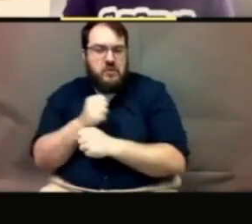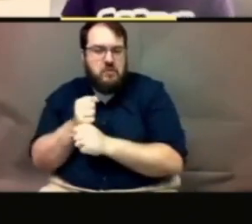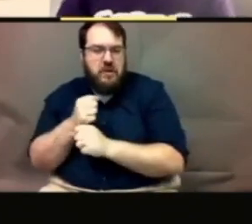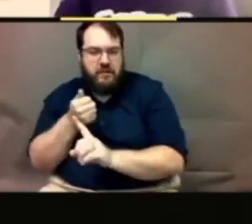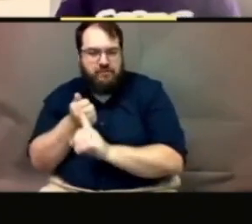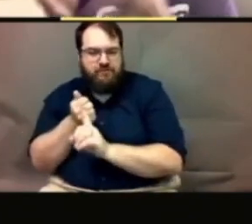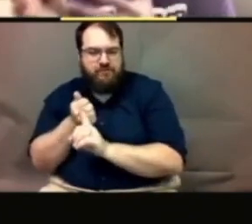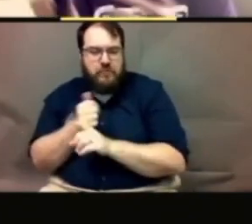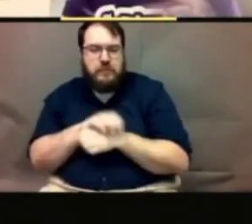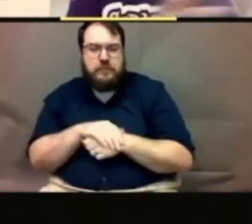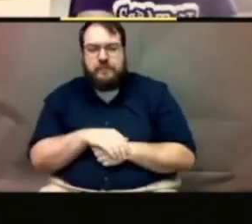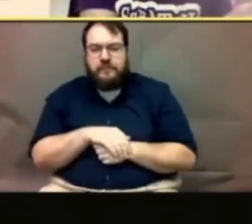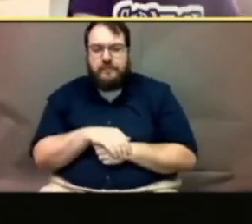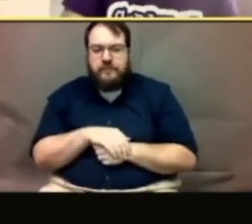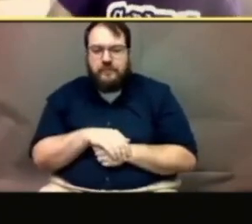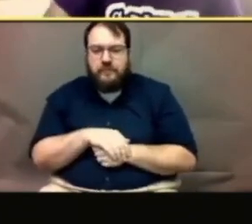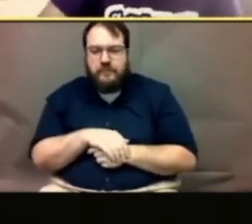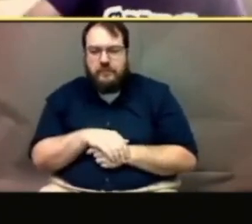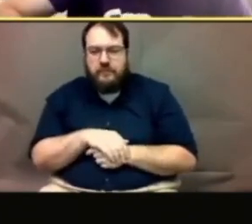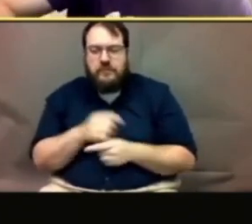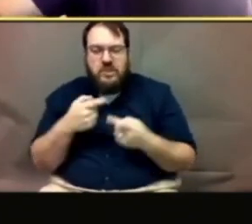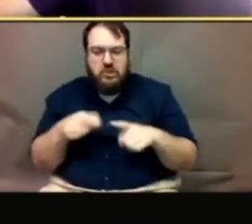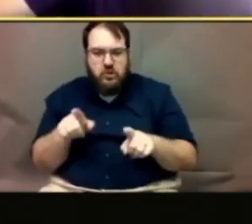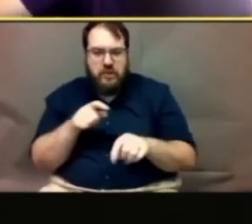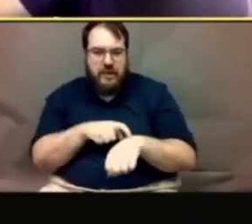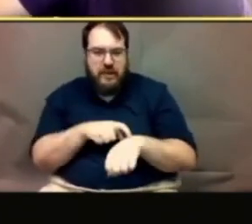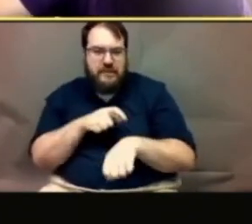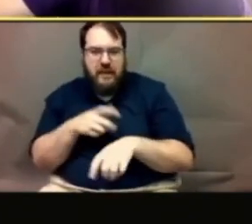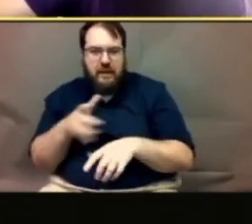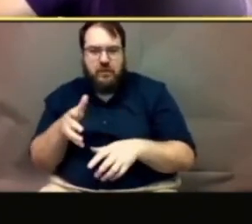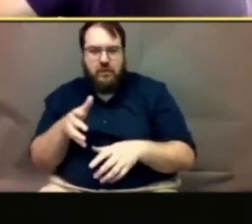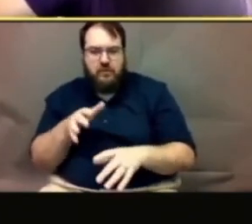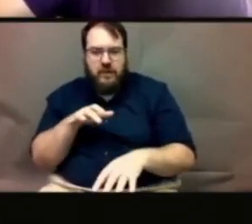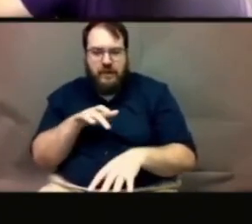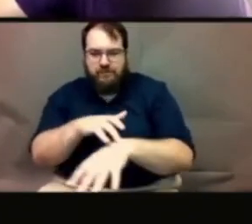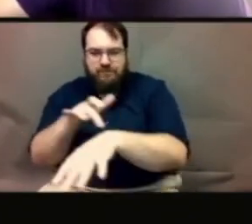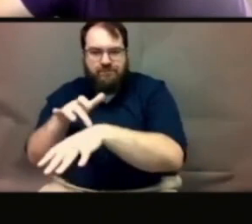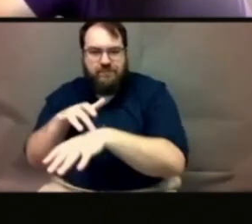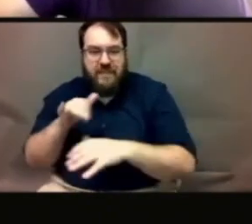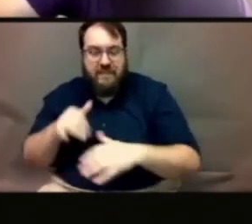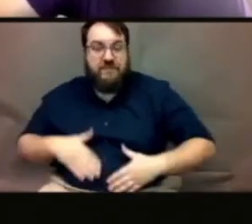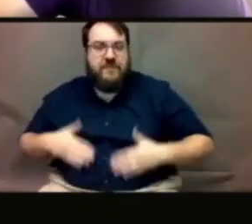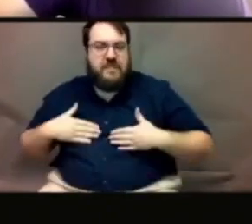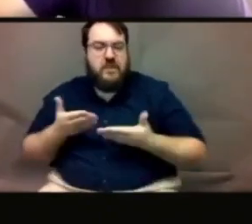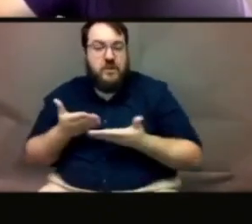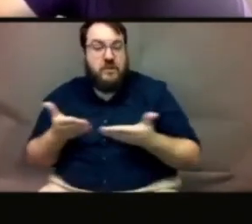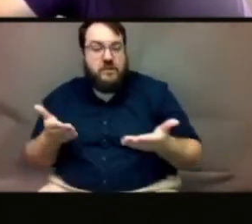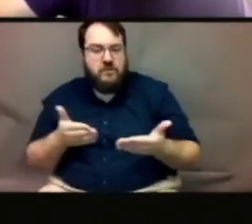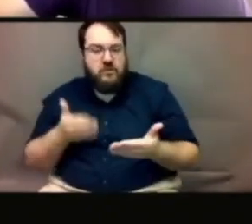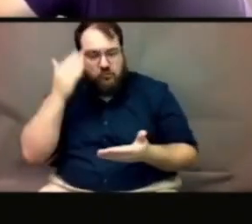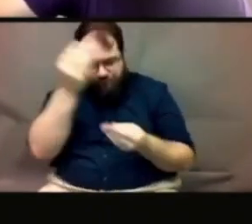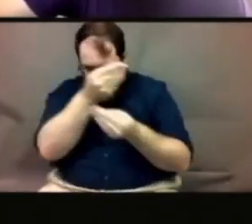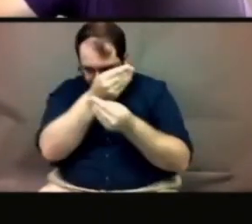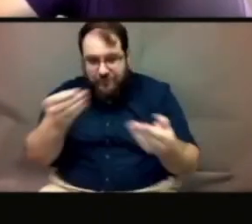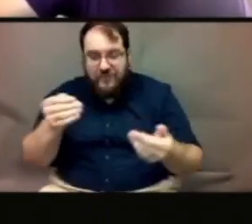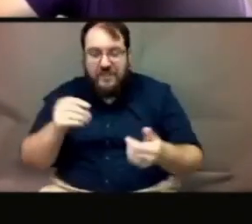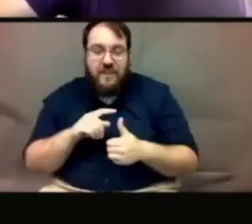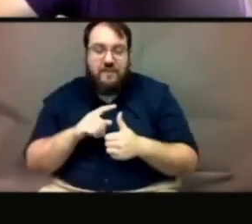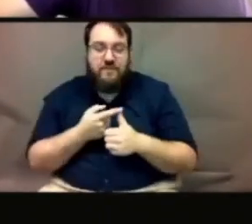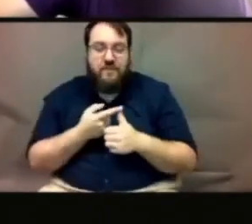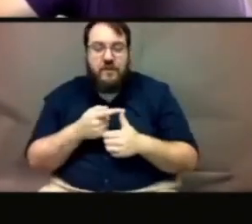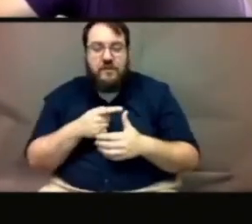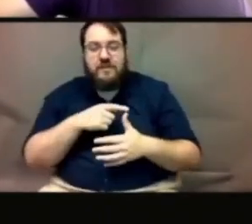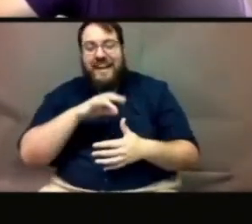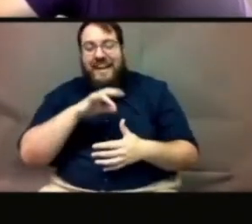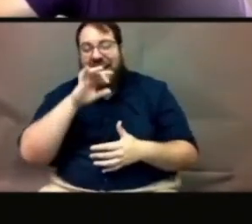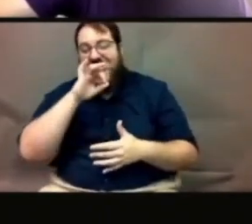lot. So you can hear it while you're interacting with the physical thing. Just so everyone knows, the first 8 guides are how I would go in order. I